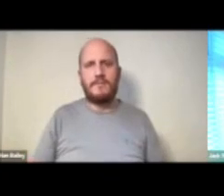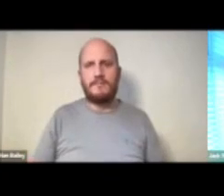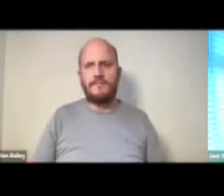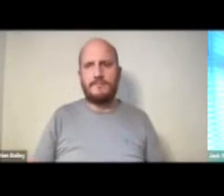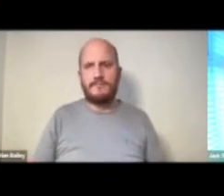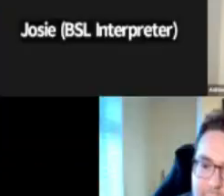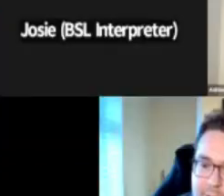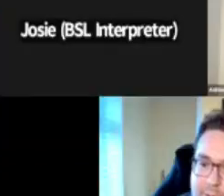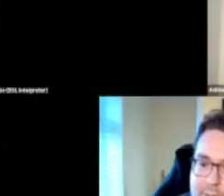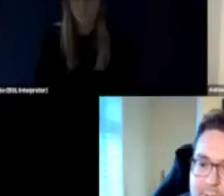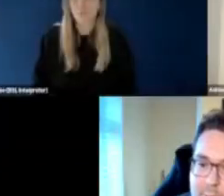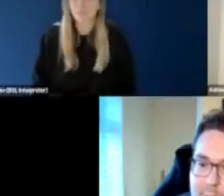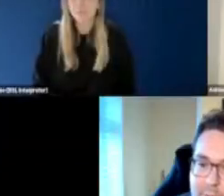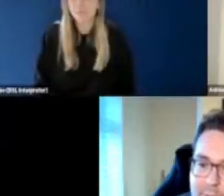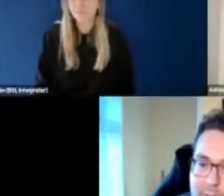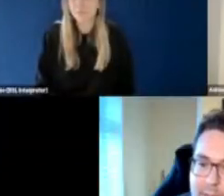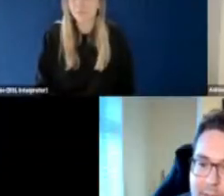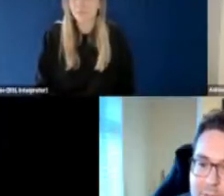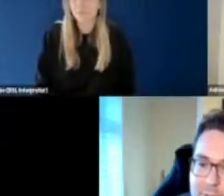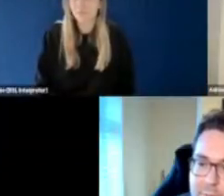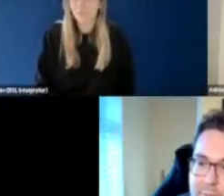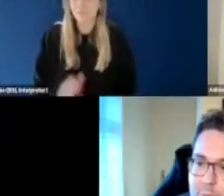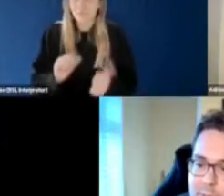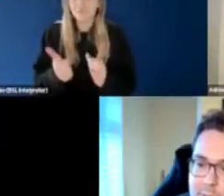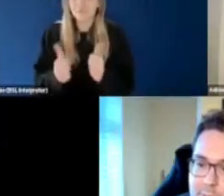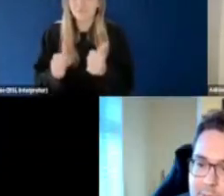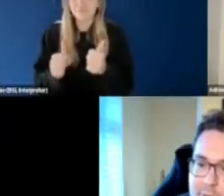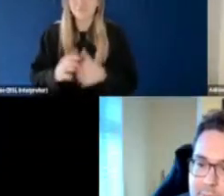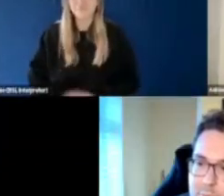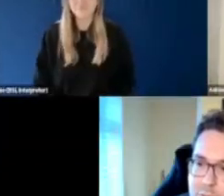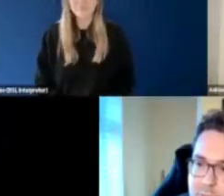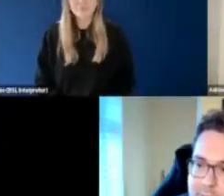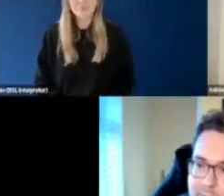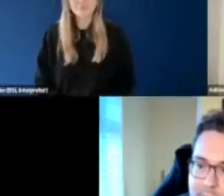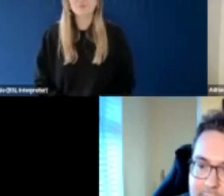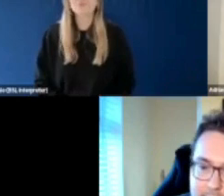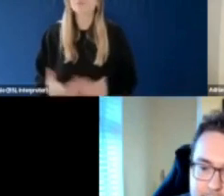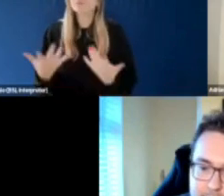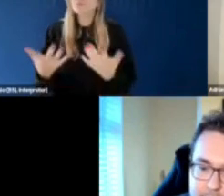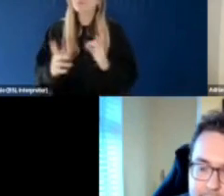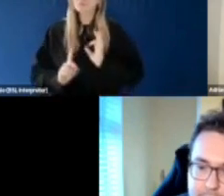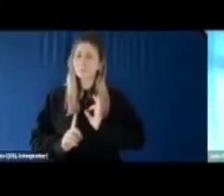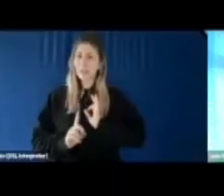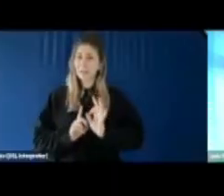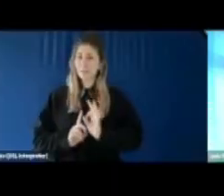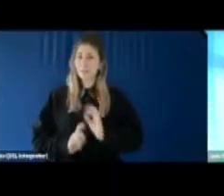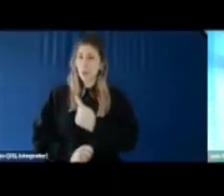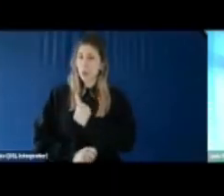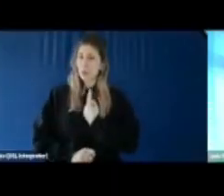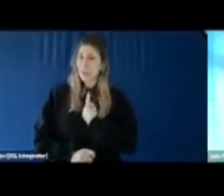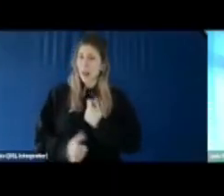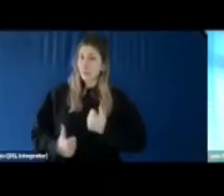Part of being a good interviewer is to build a connection with your respondent during the survey.